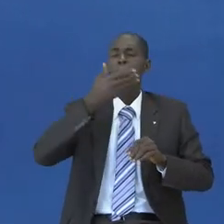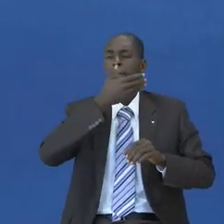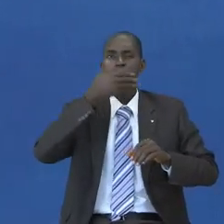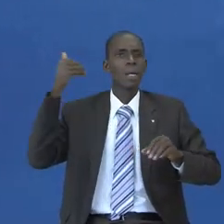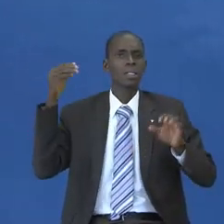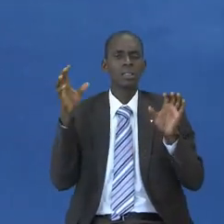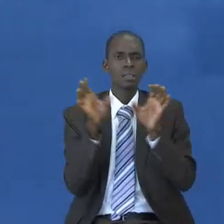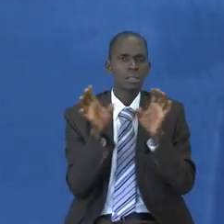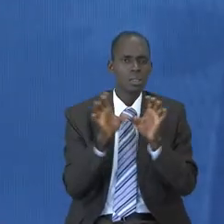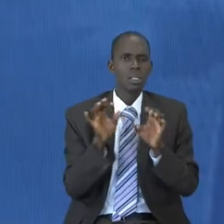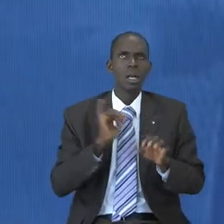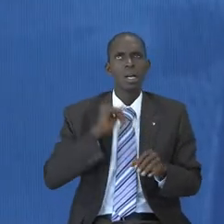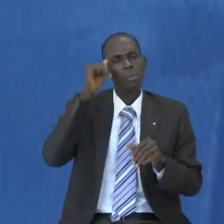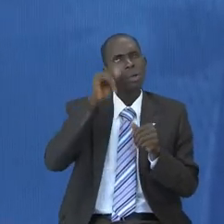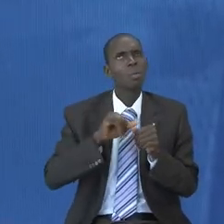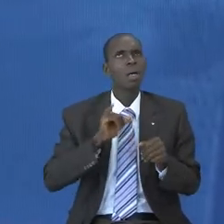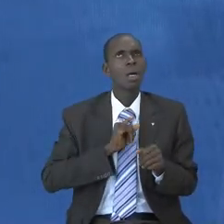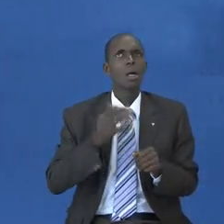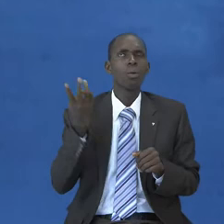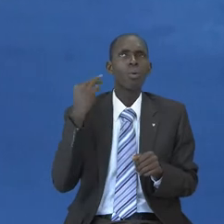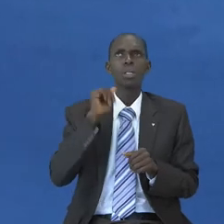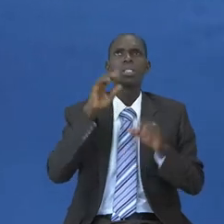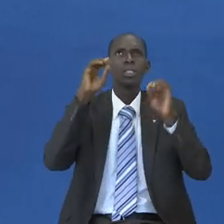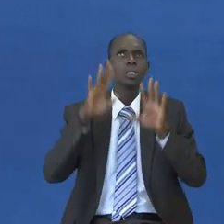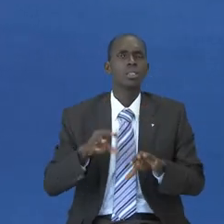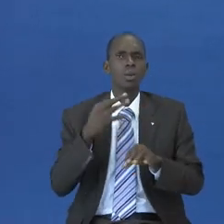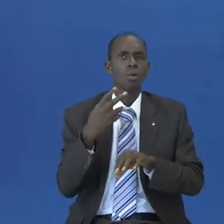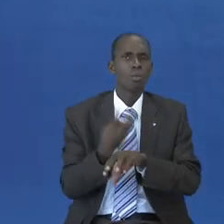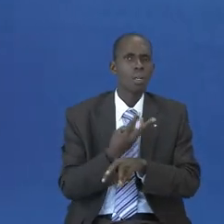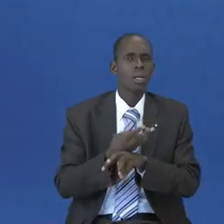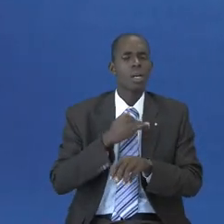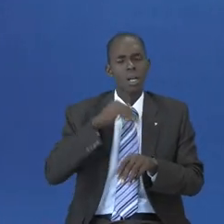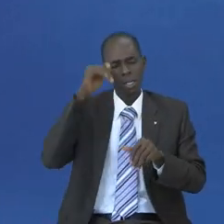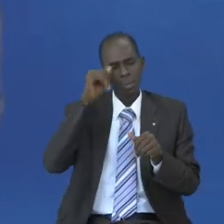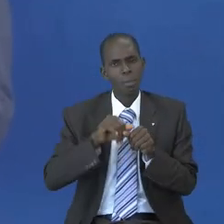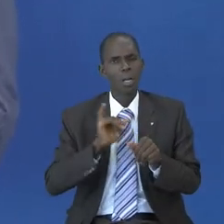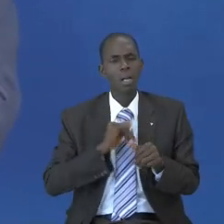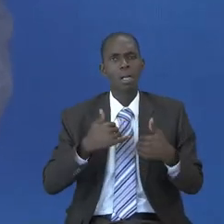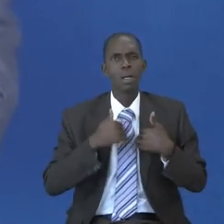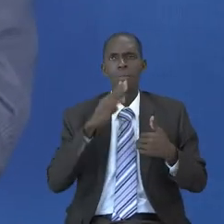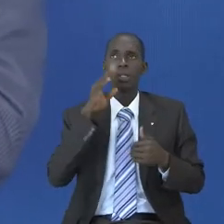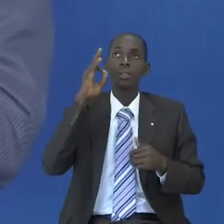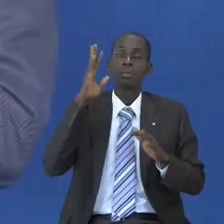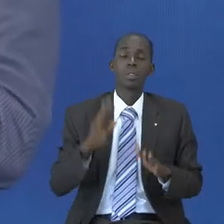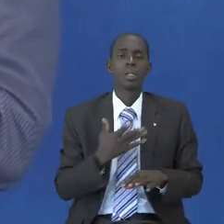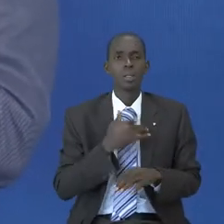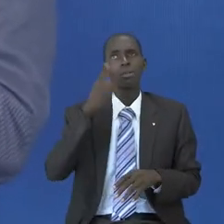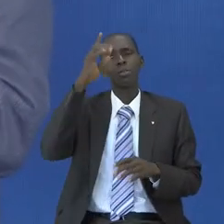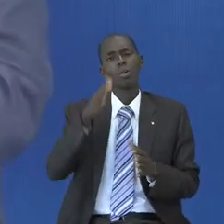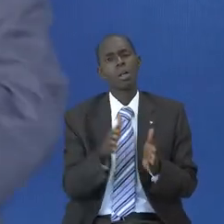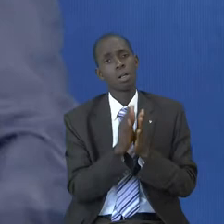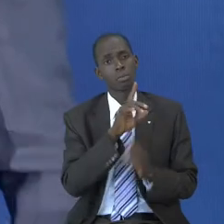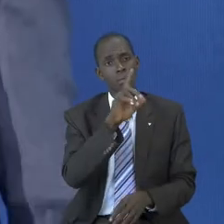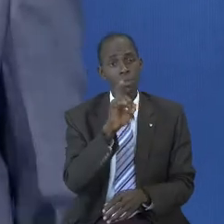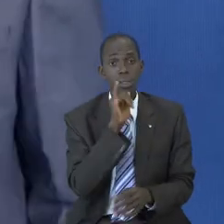teacher of mathematics. I remember I've been a preacher. And then God said, is that all you have?